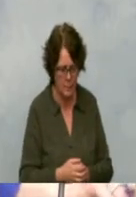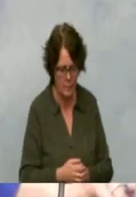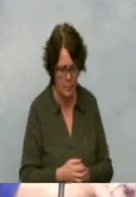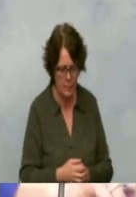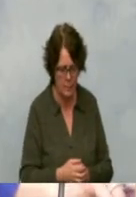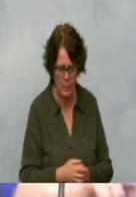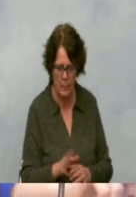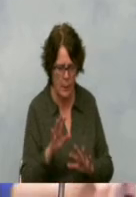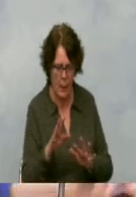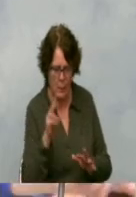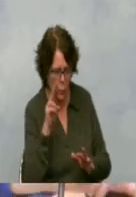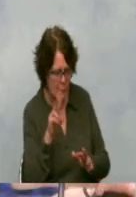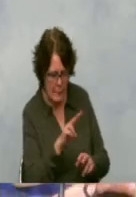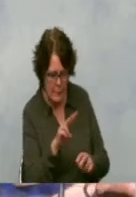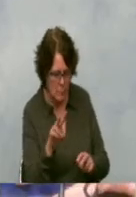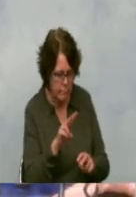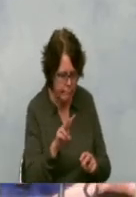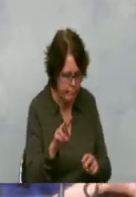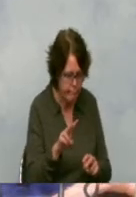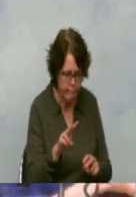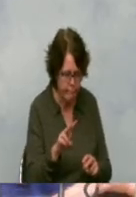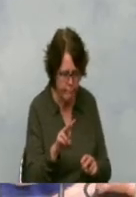I don't see her online.